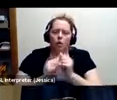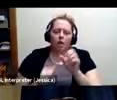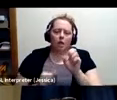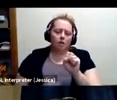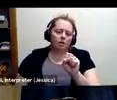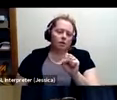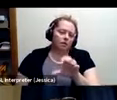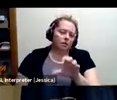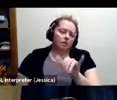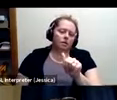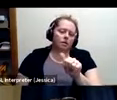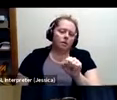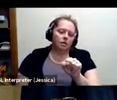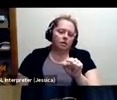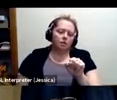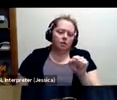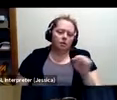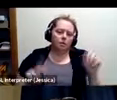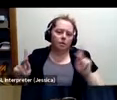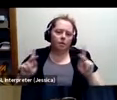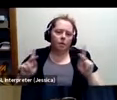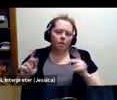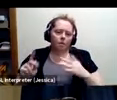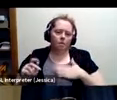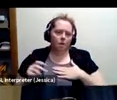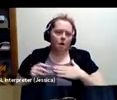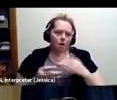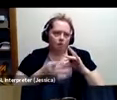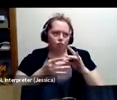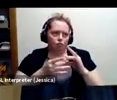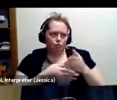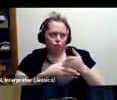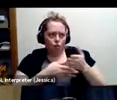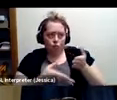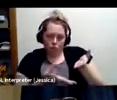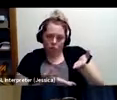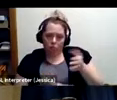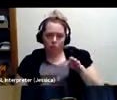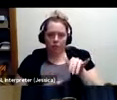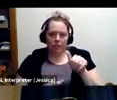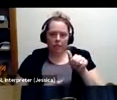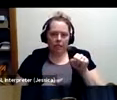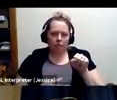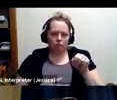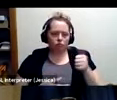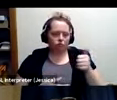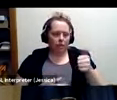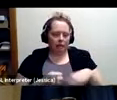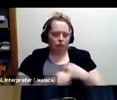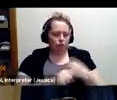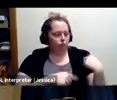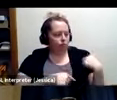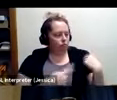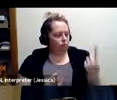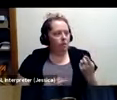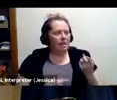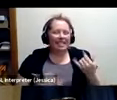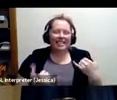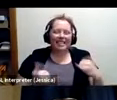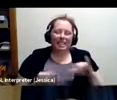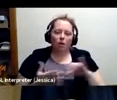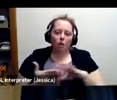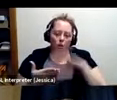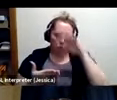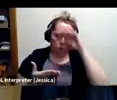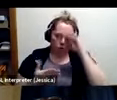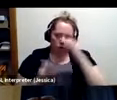to be supportive, and she identifies as cis. Gonzalo, how can partners be more sensitive of and